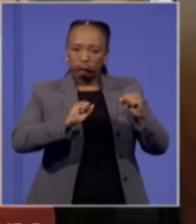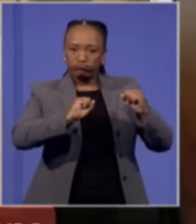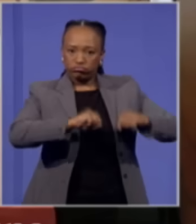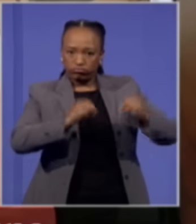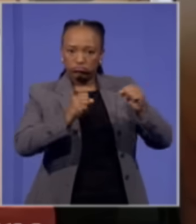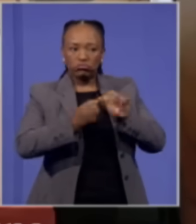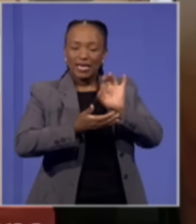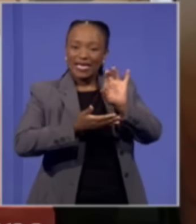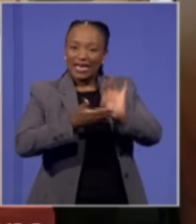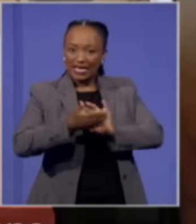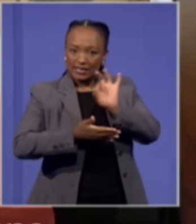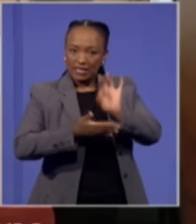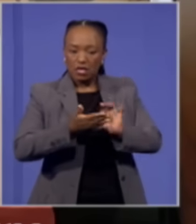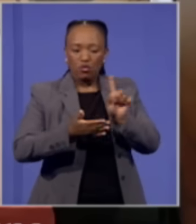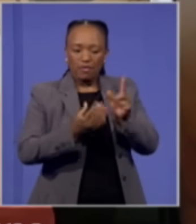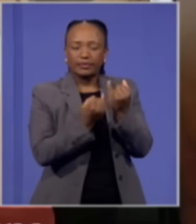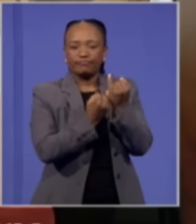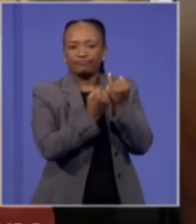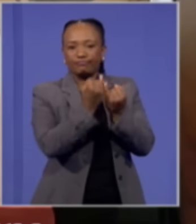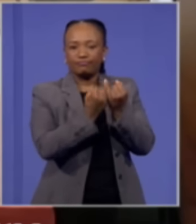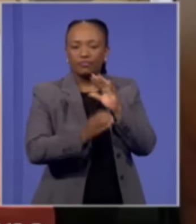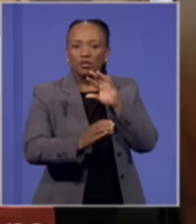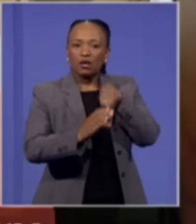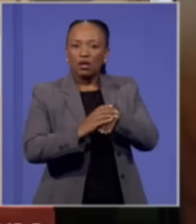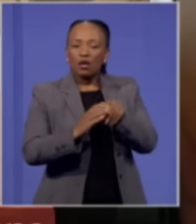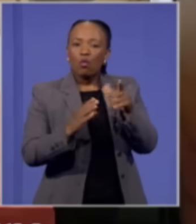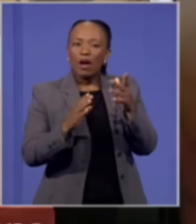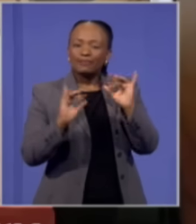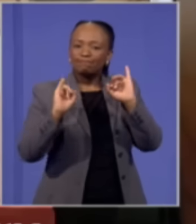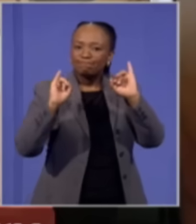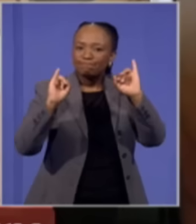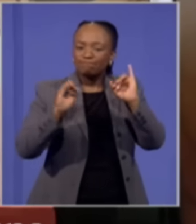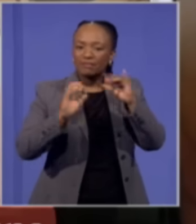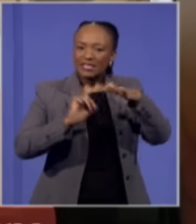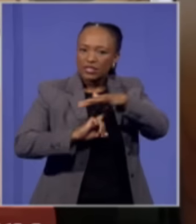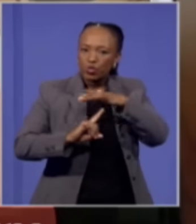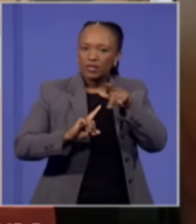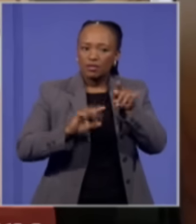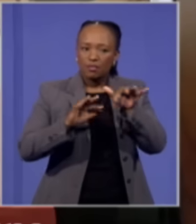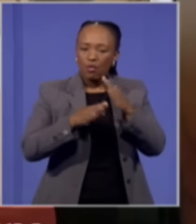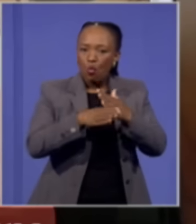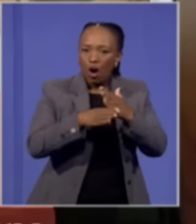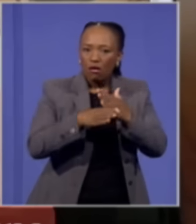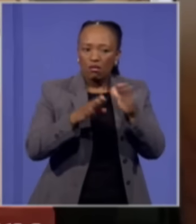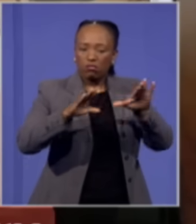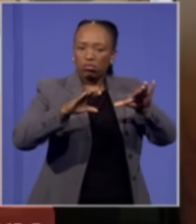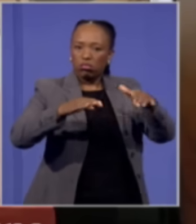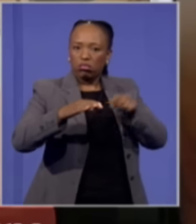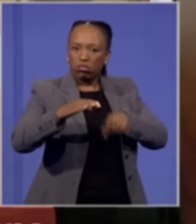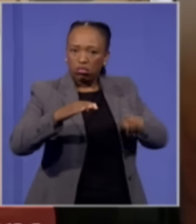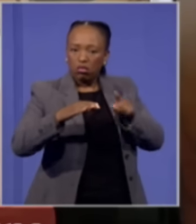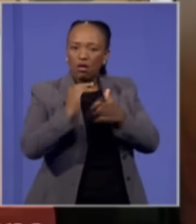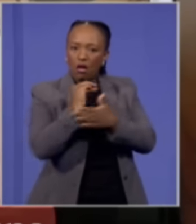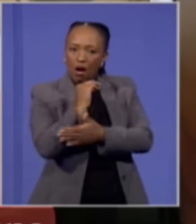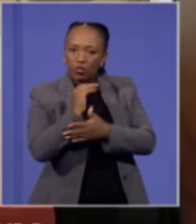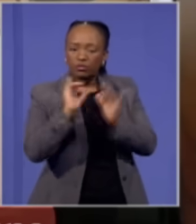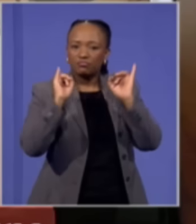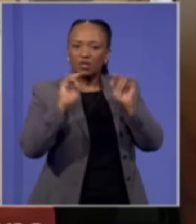to address the crisis of working class representation that has developed in our country in the absence of